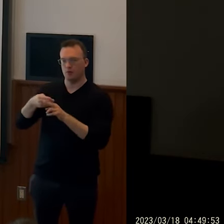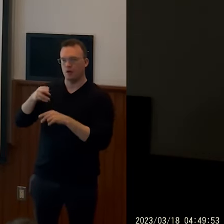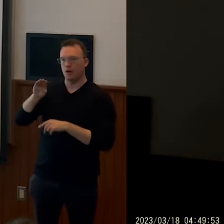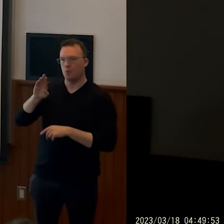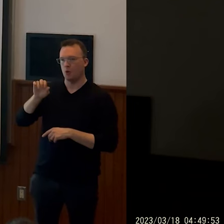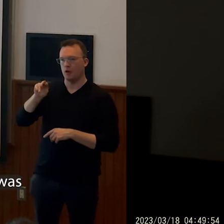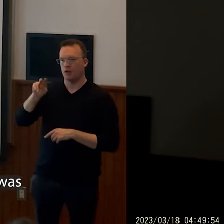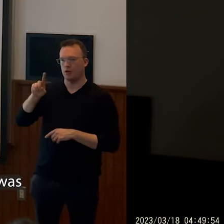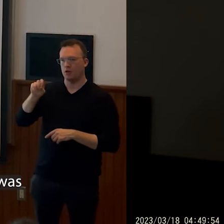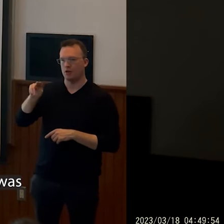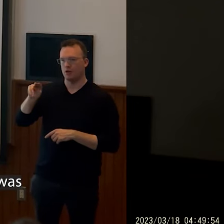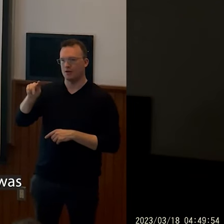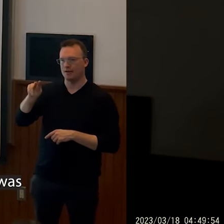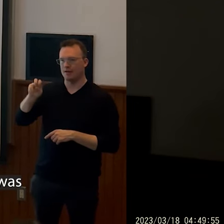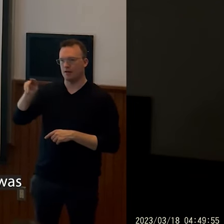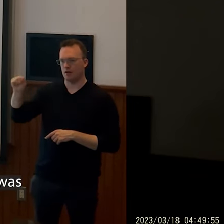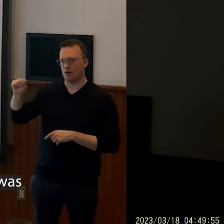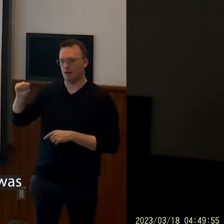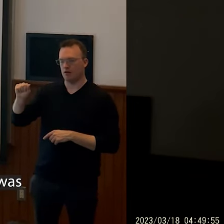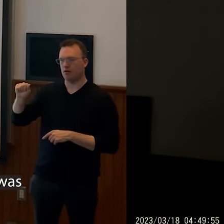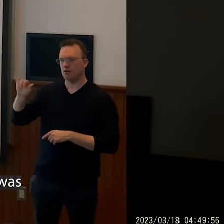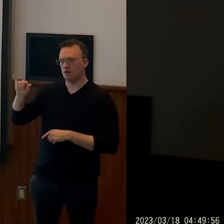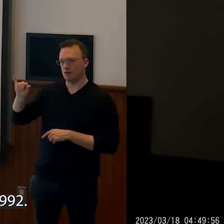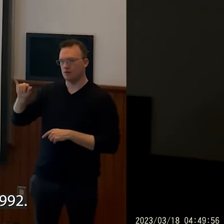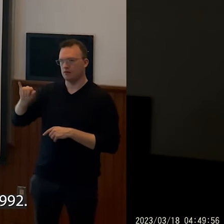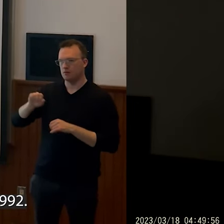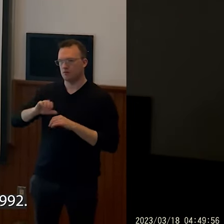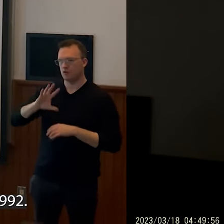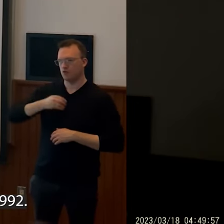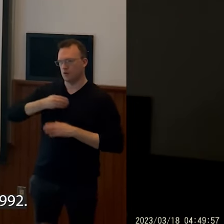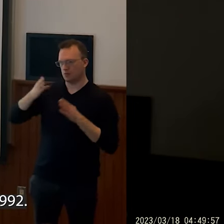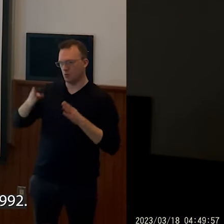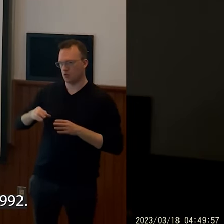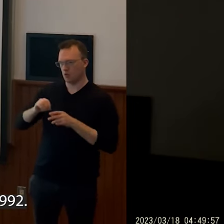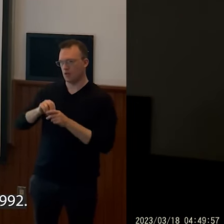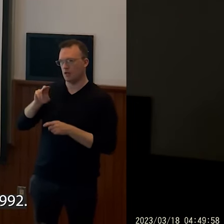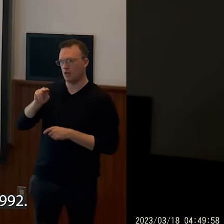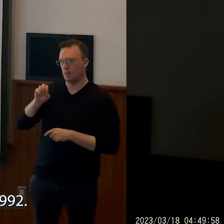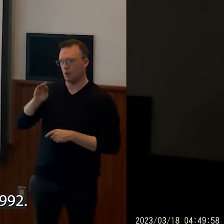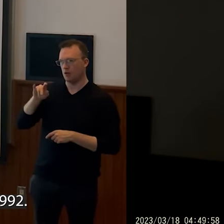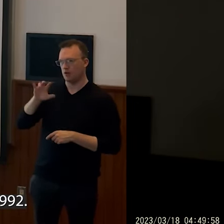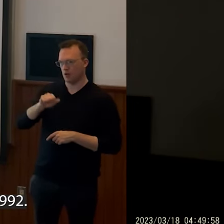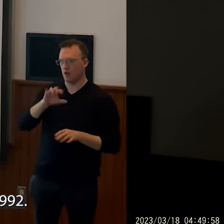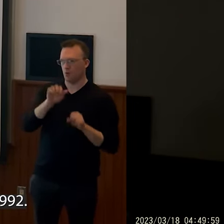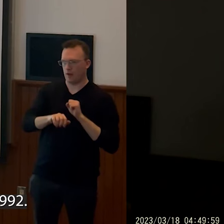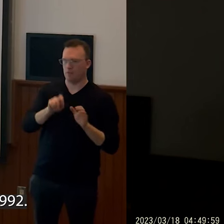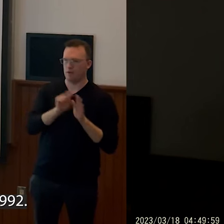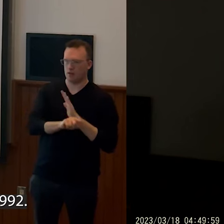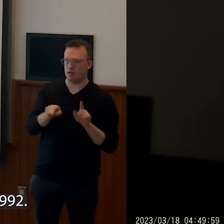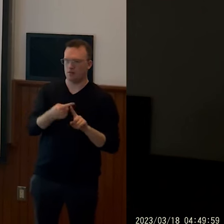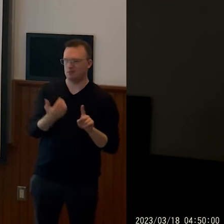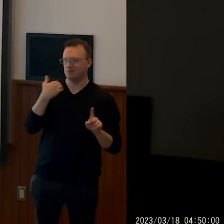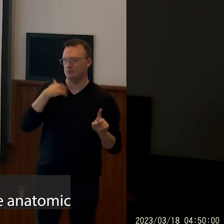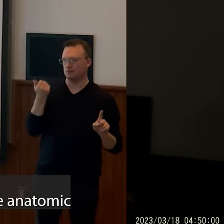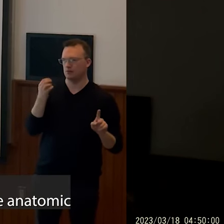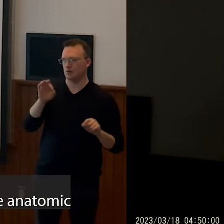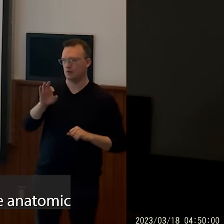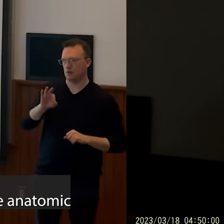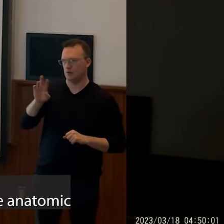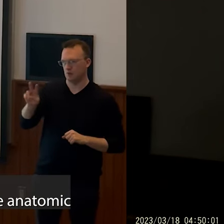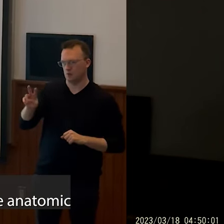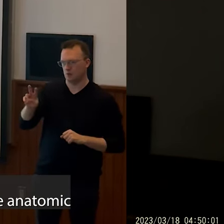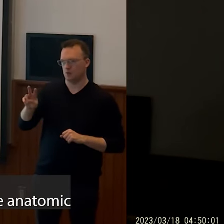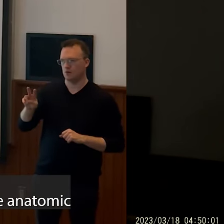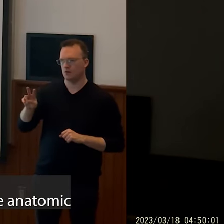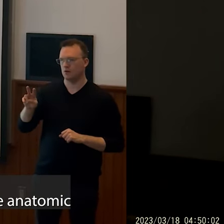Tina, the trans being in Nebraska who was raped and murdered in 1992